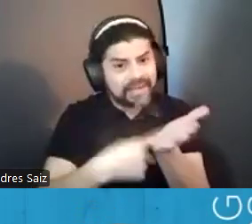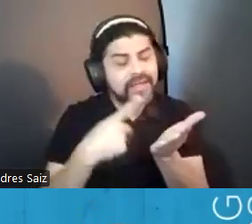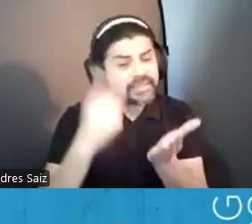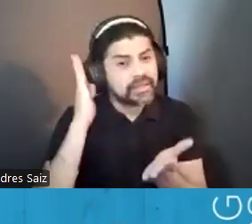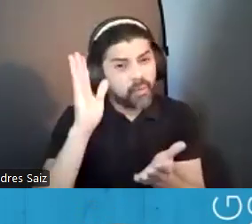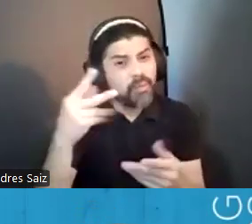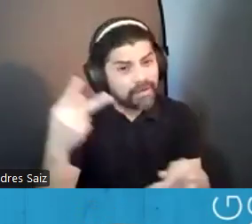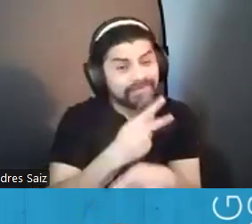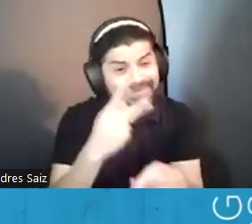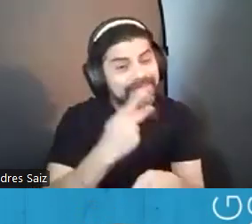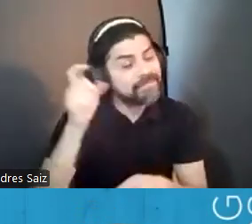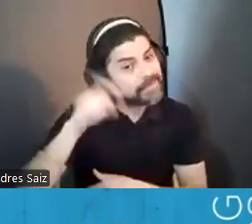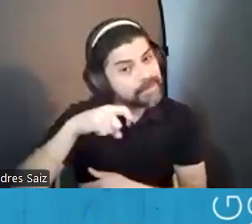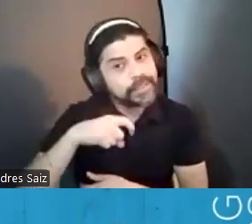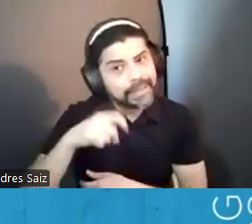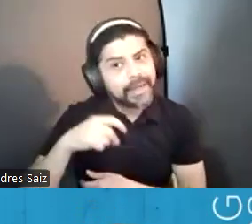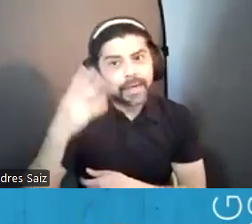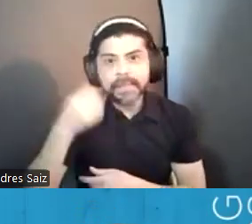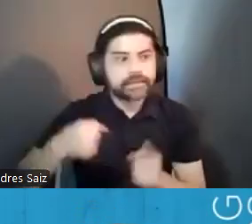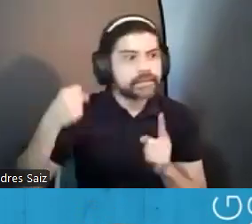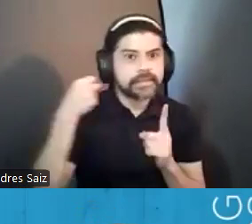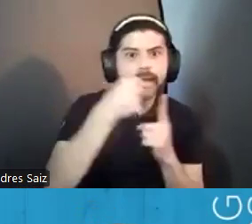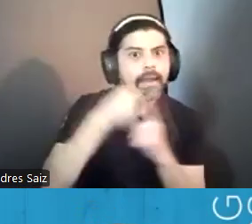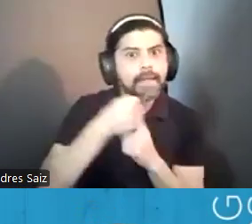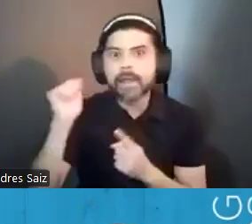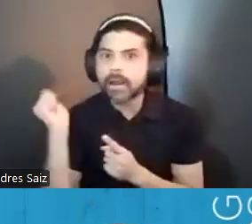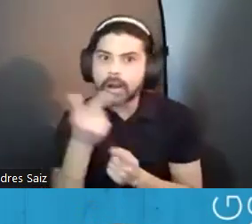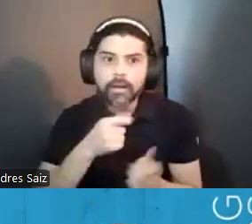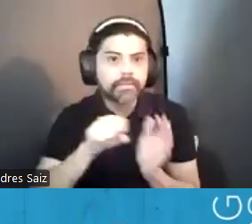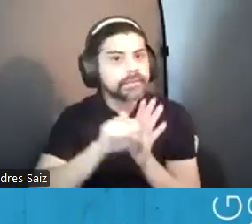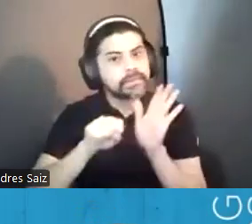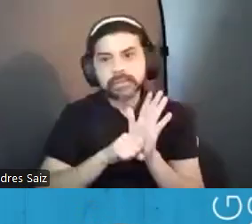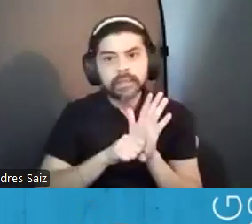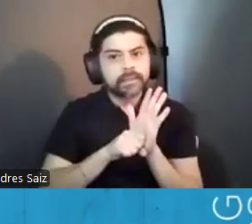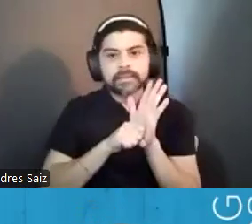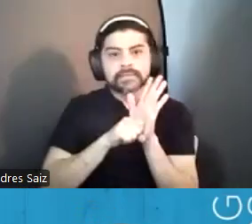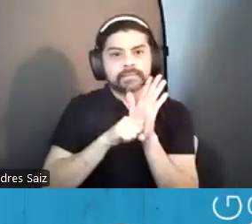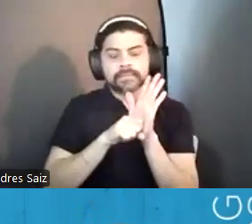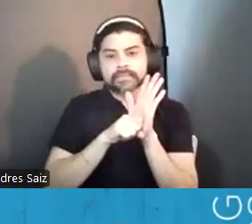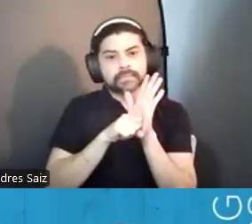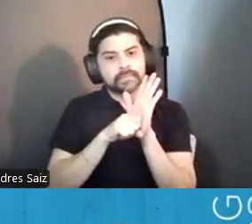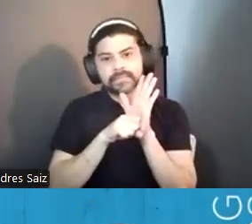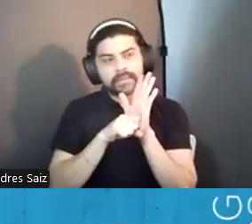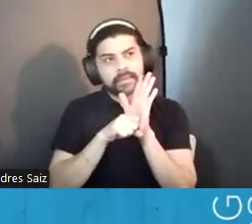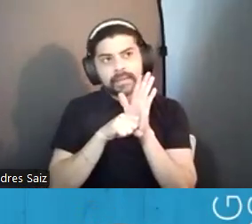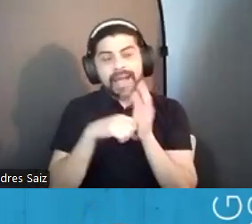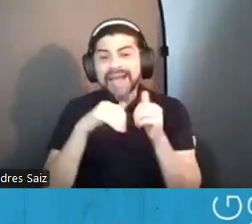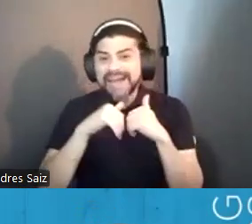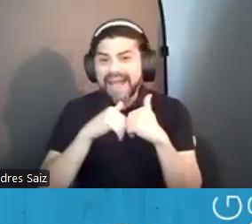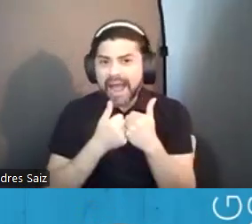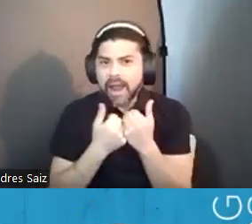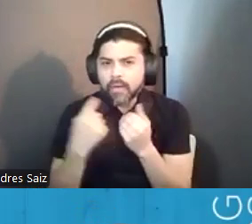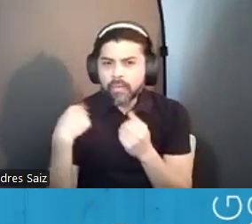systems is so significant that's just a simple backfill isn't an option, an opportunity, but how we're